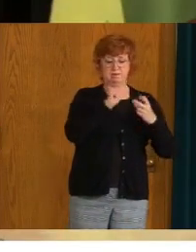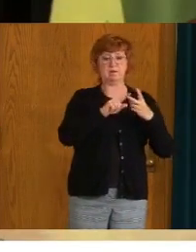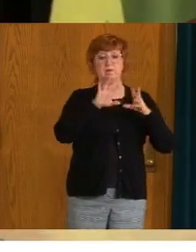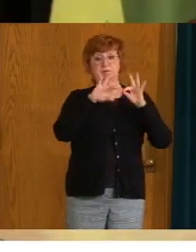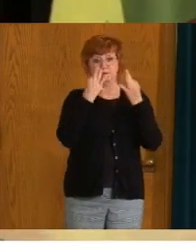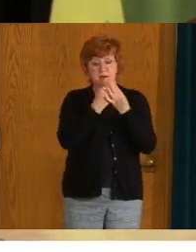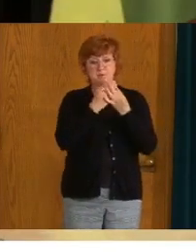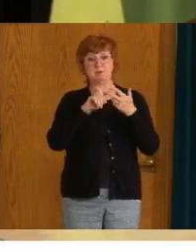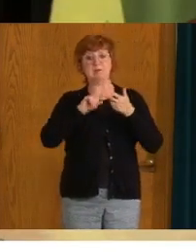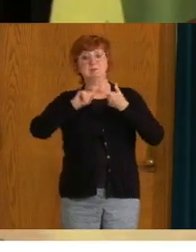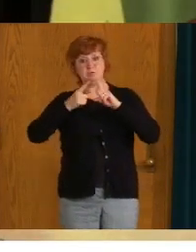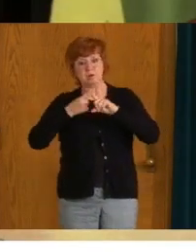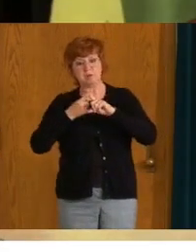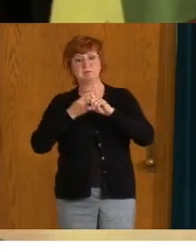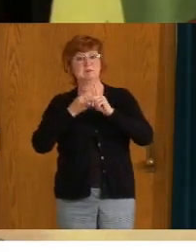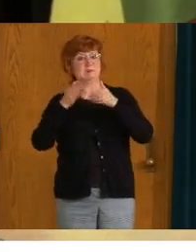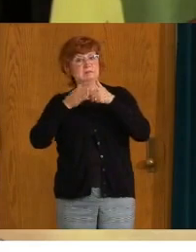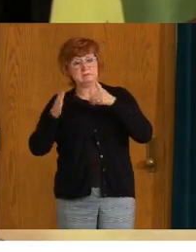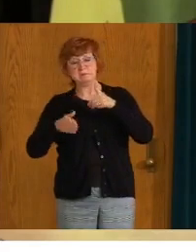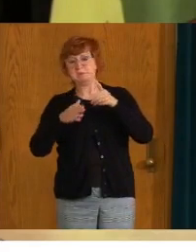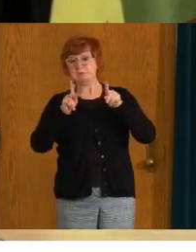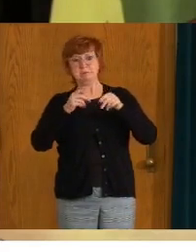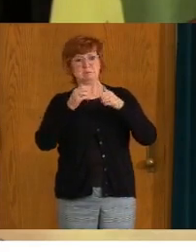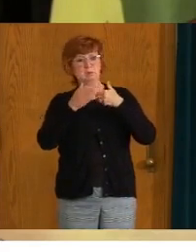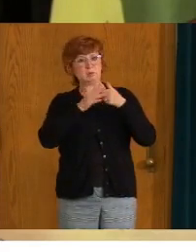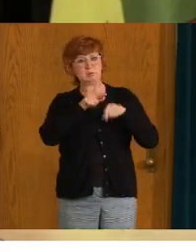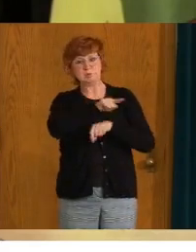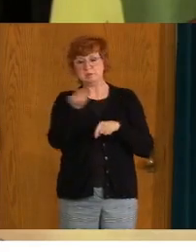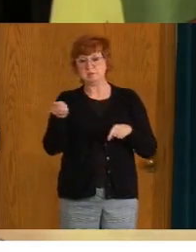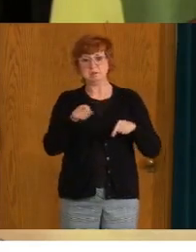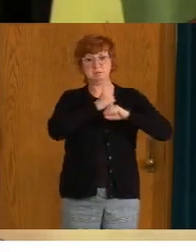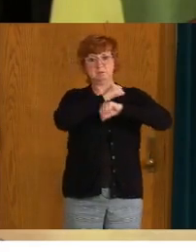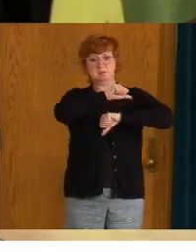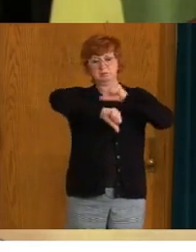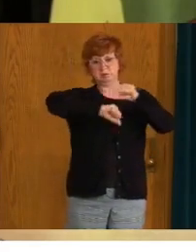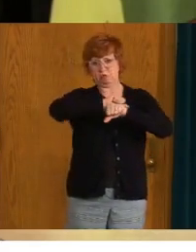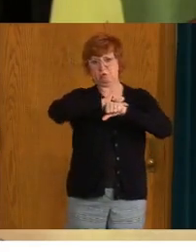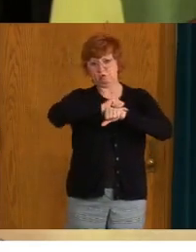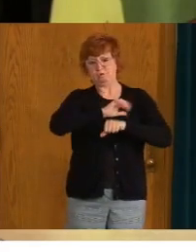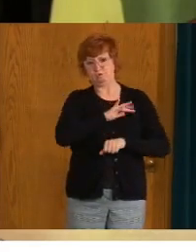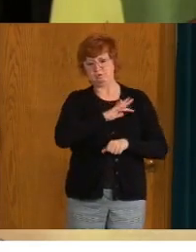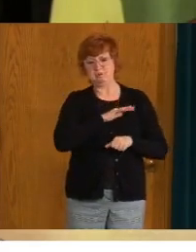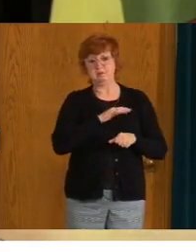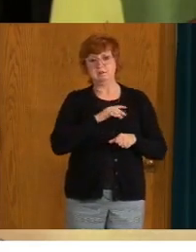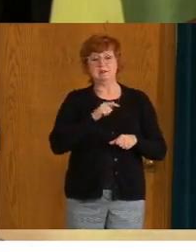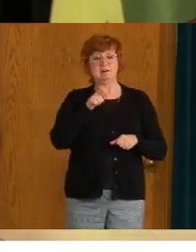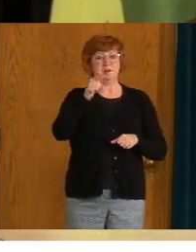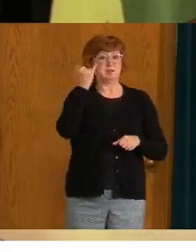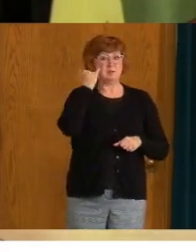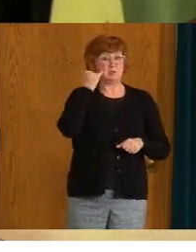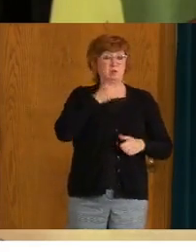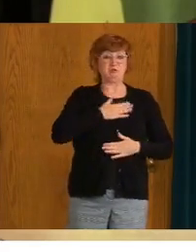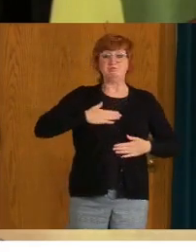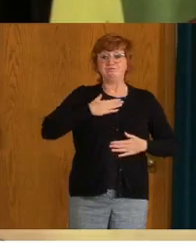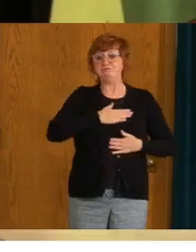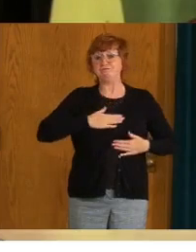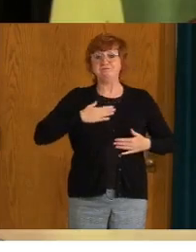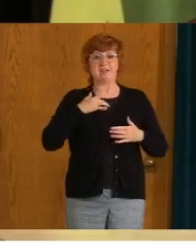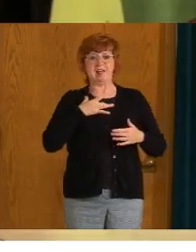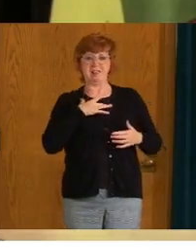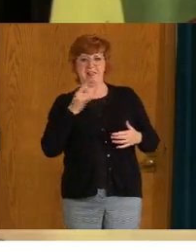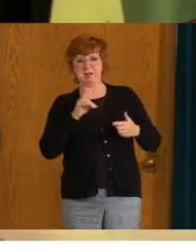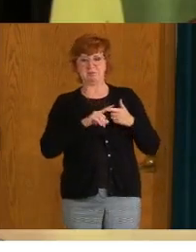you from this COVID virus. If you like to gamble, then I would suggest you don't get your shot. The prize is